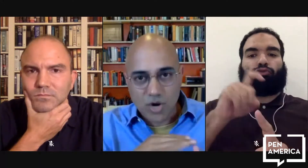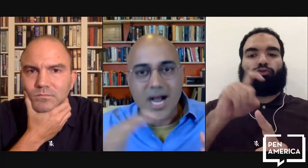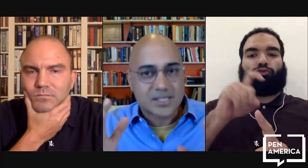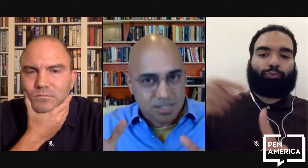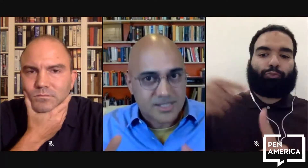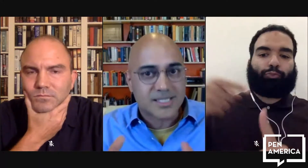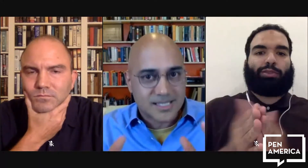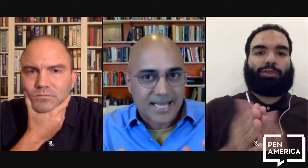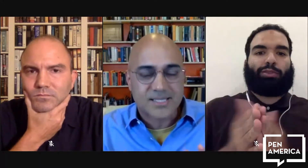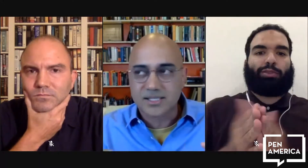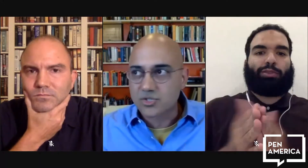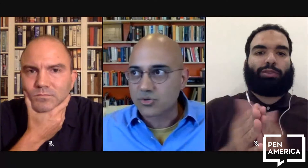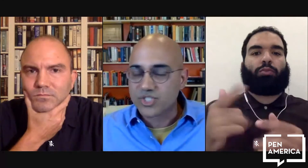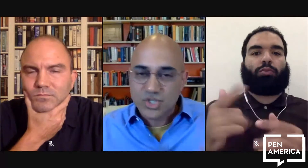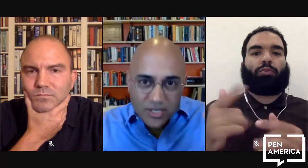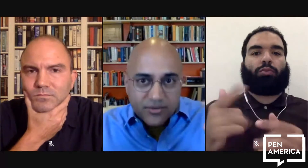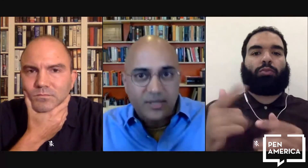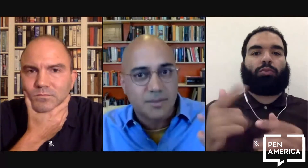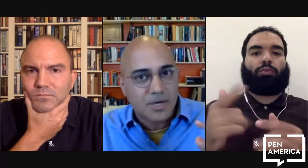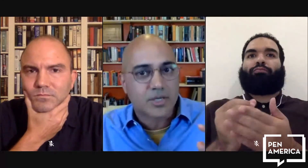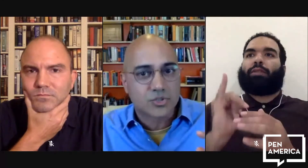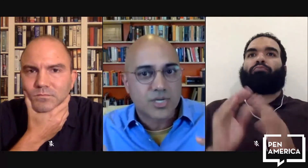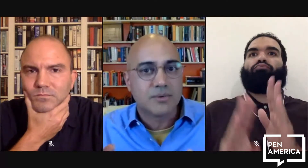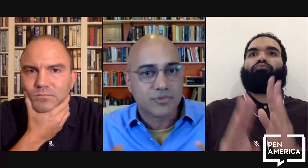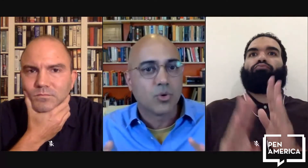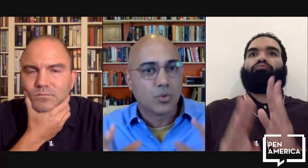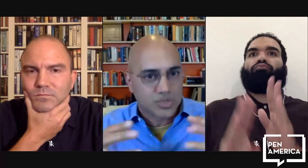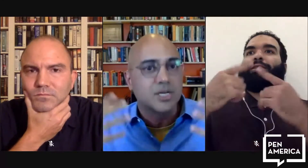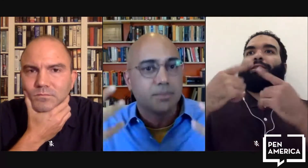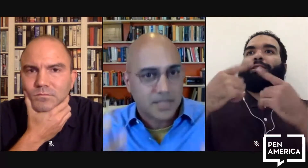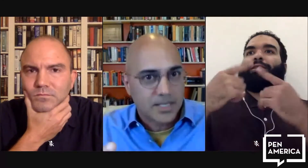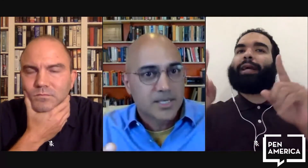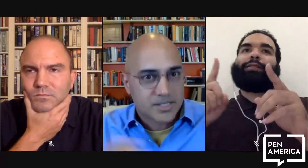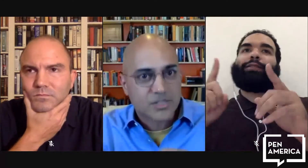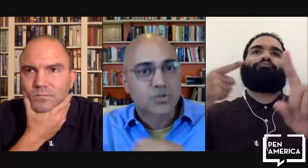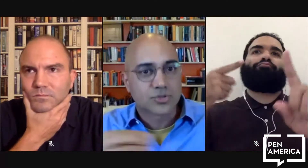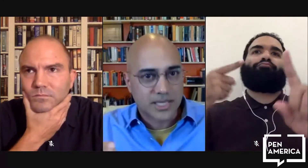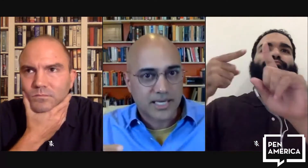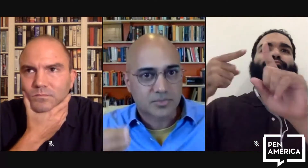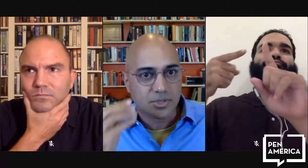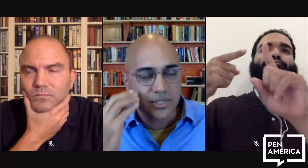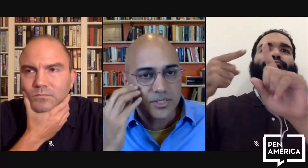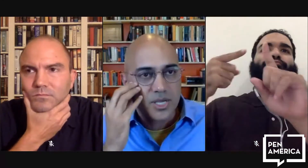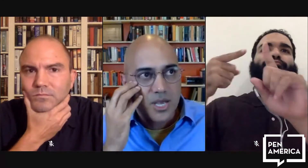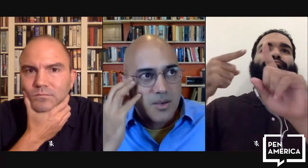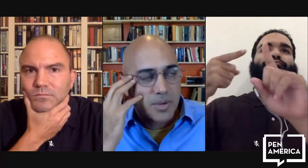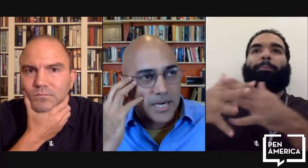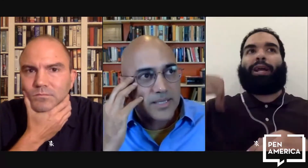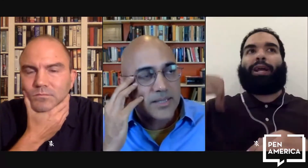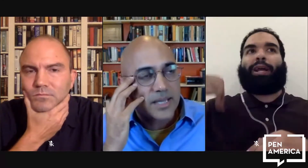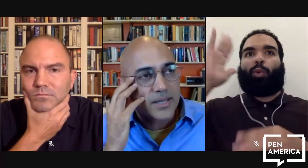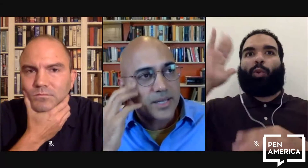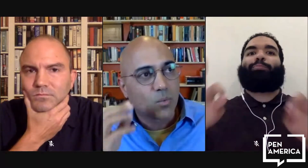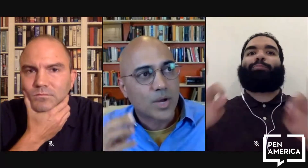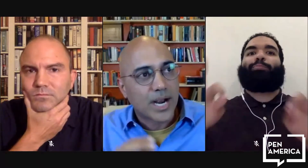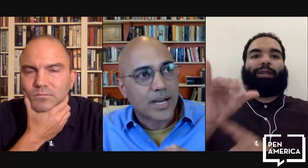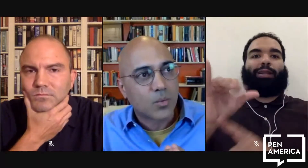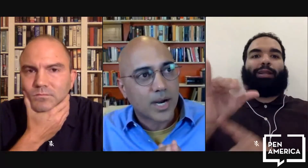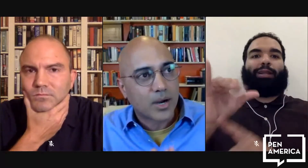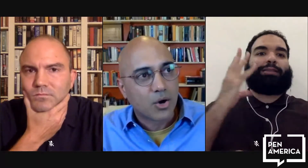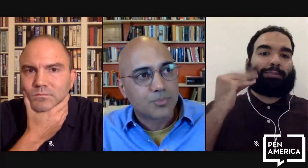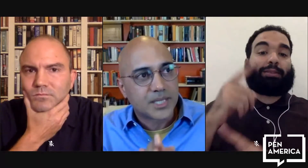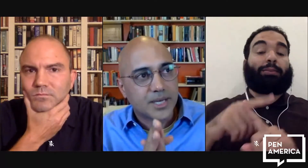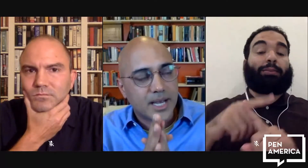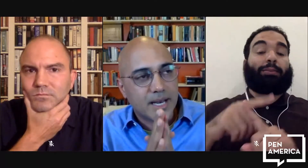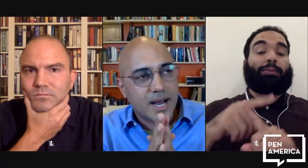a rise to success and the sort of achieving of the American dream, if you will, was going to be central to that experience. But I think that what